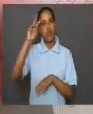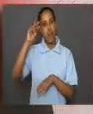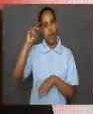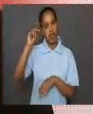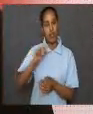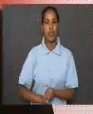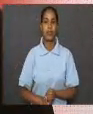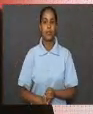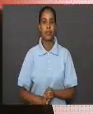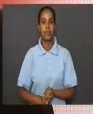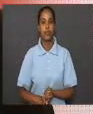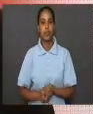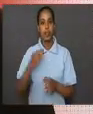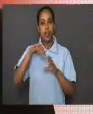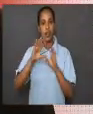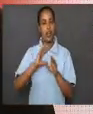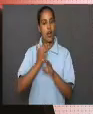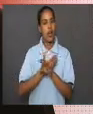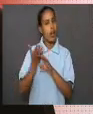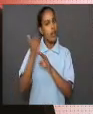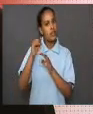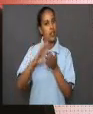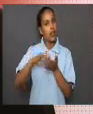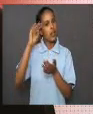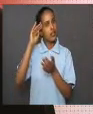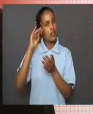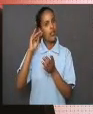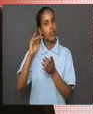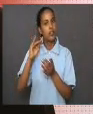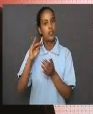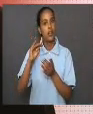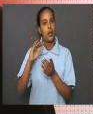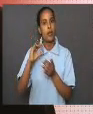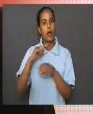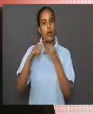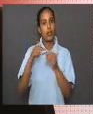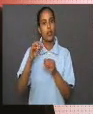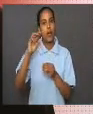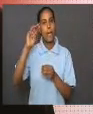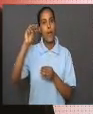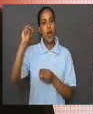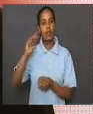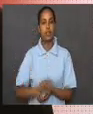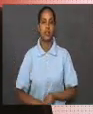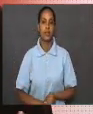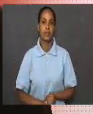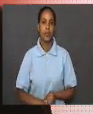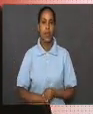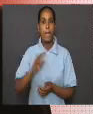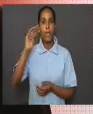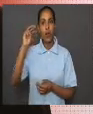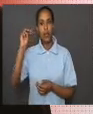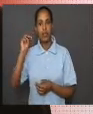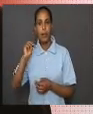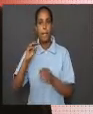normality. In our last lesson, we learned about molarity.